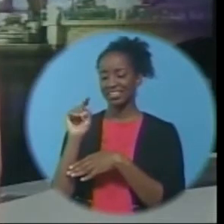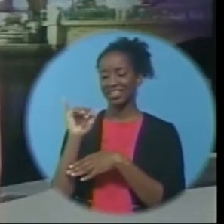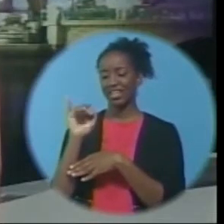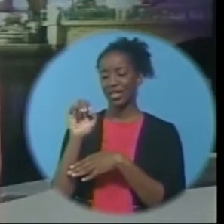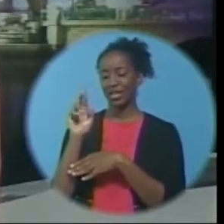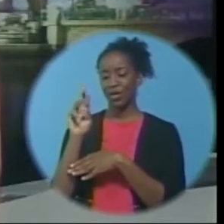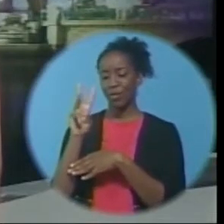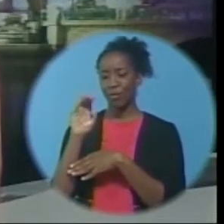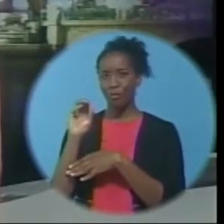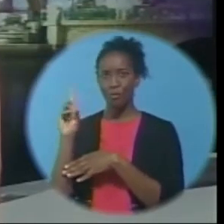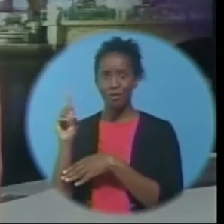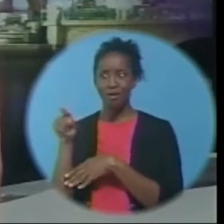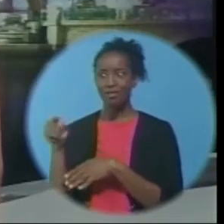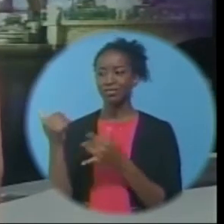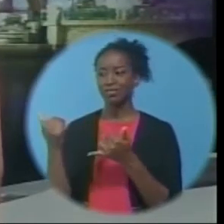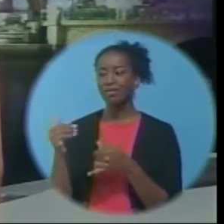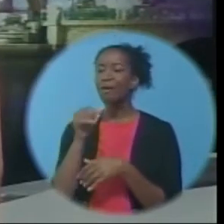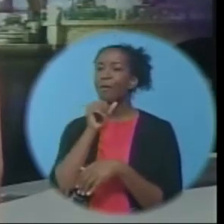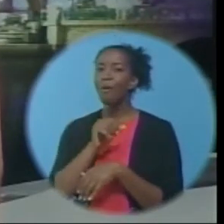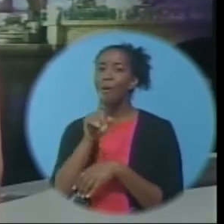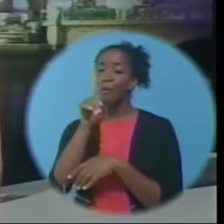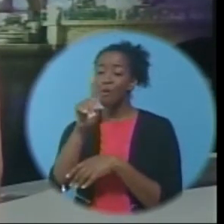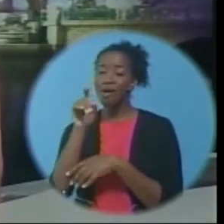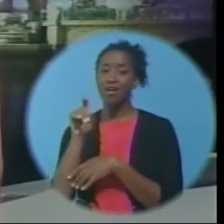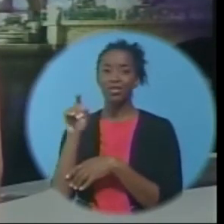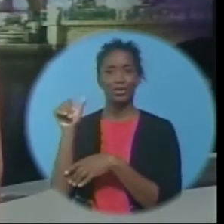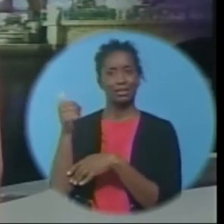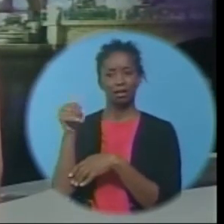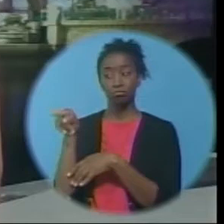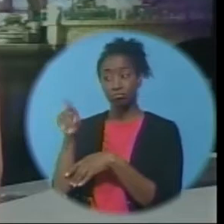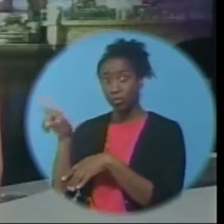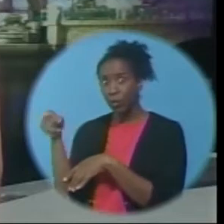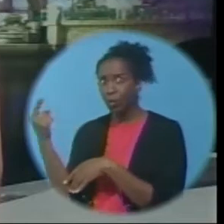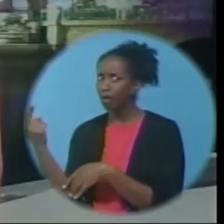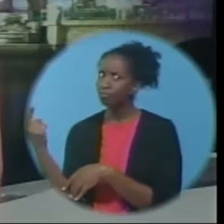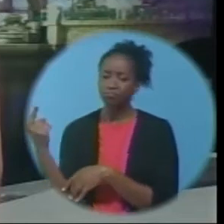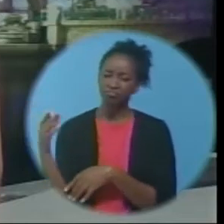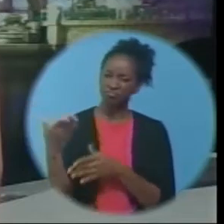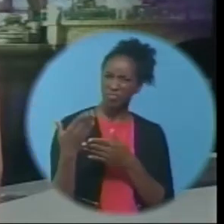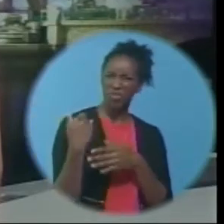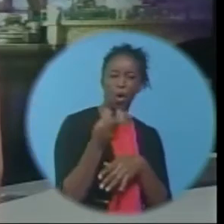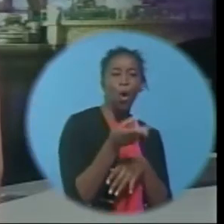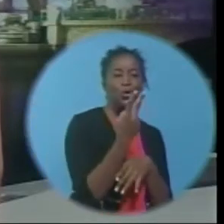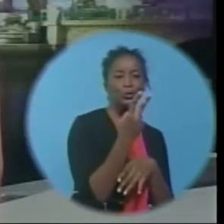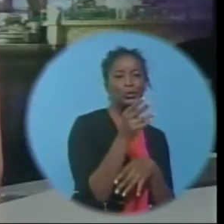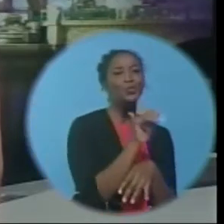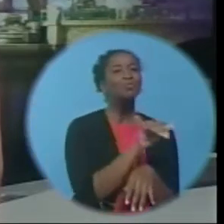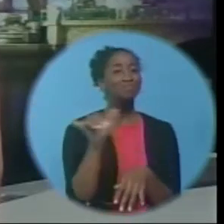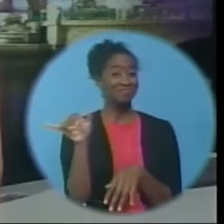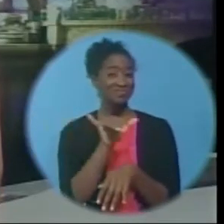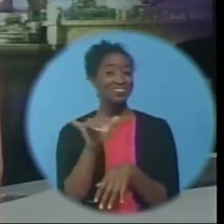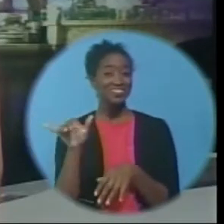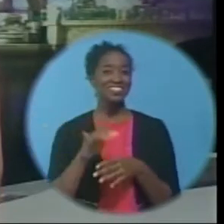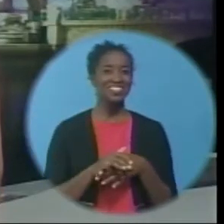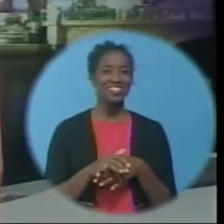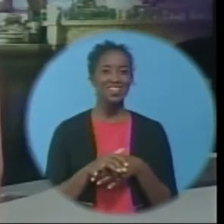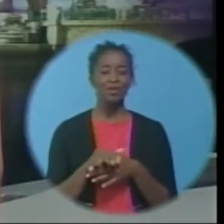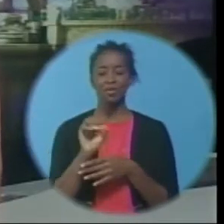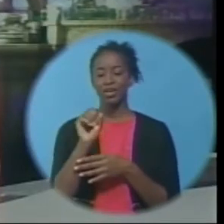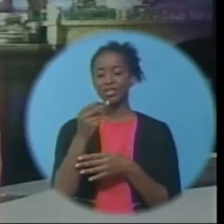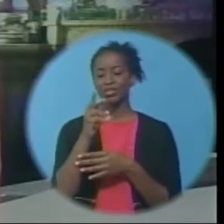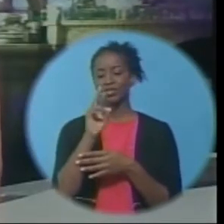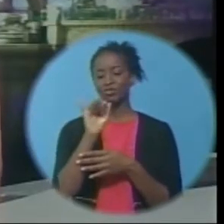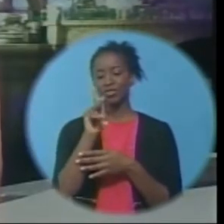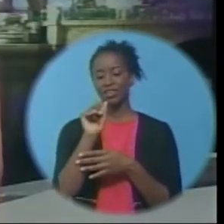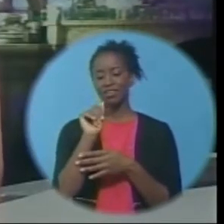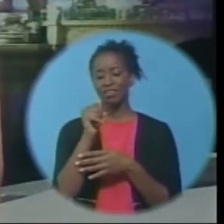110 today. Records indicate that only 2 other Barbadians have ever achieved this feat, and our Sharika Griffith spent some